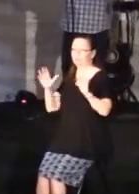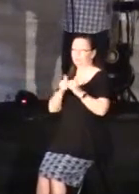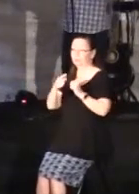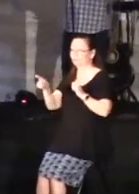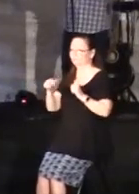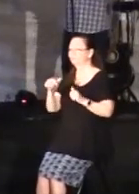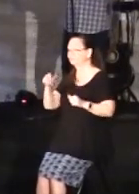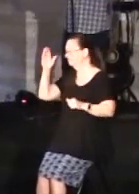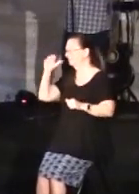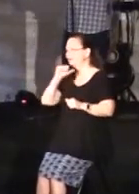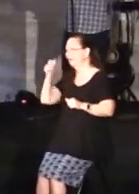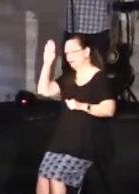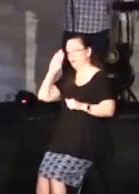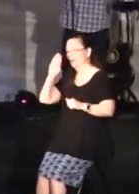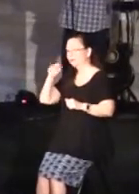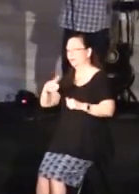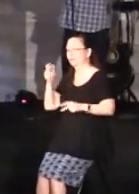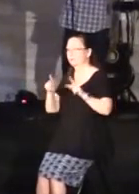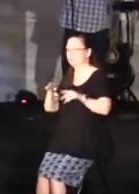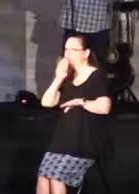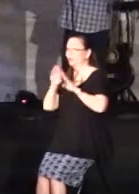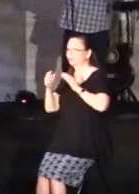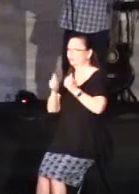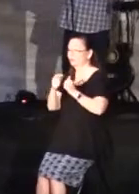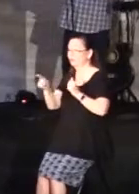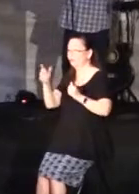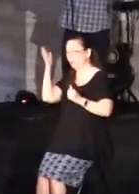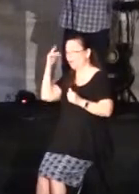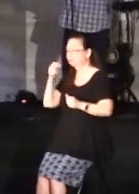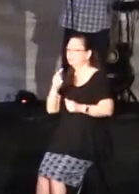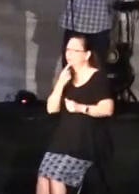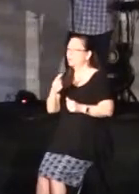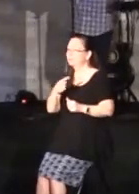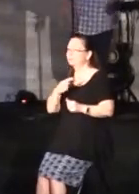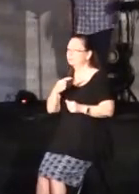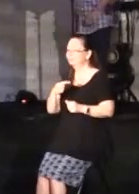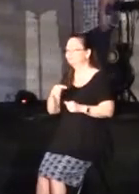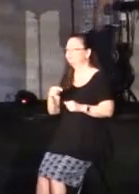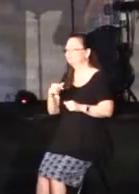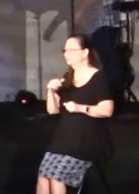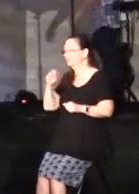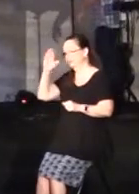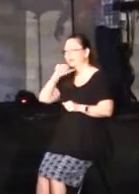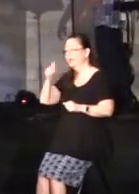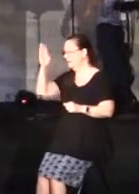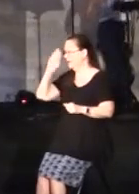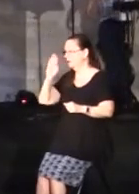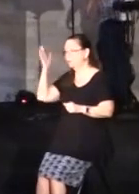won't. When other people get frustrated with you because you continue to disappoint them, I won't.